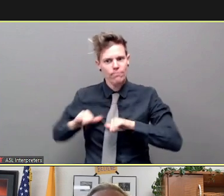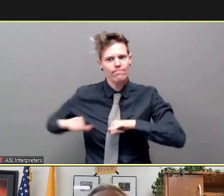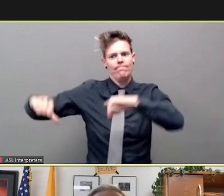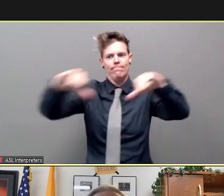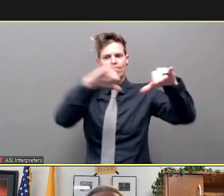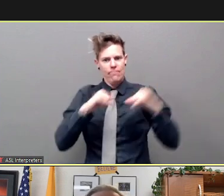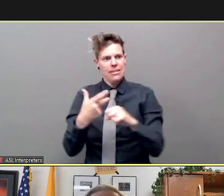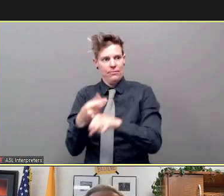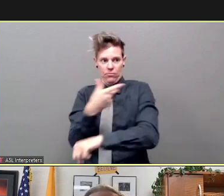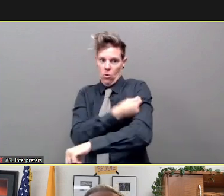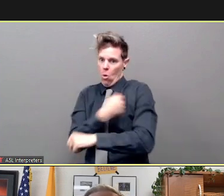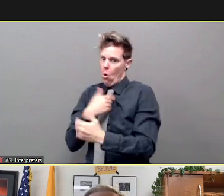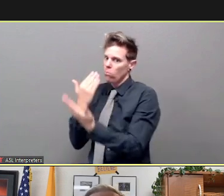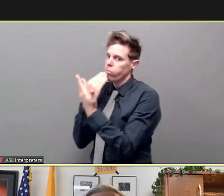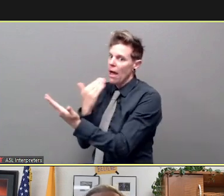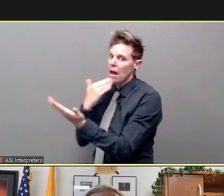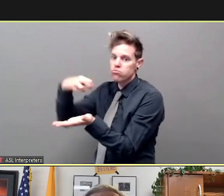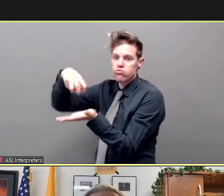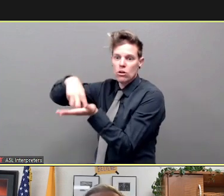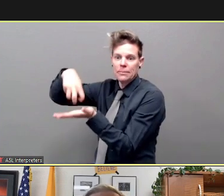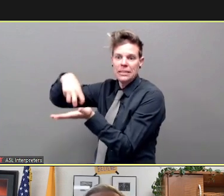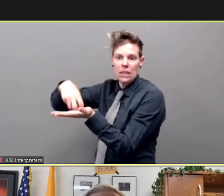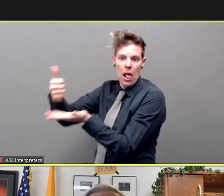monitoring that. Next slide, please.